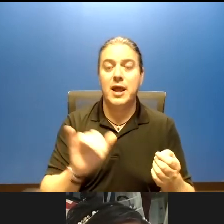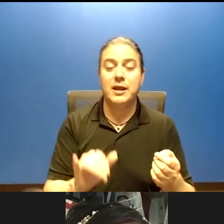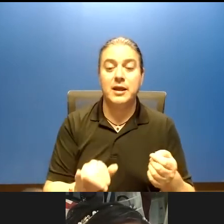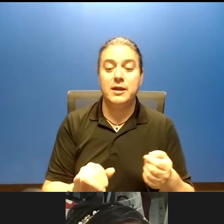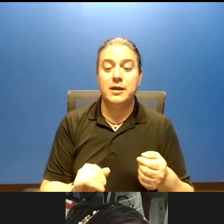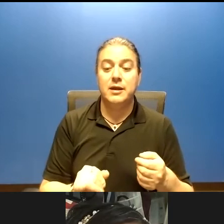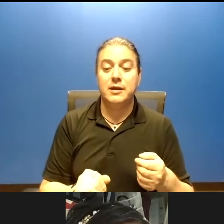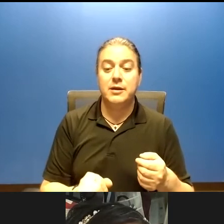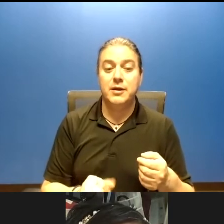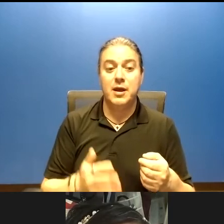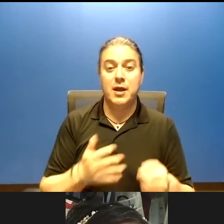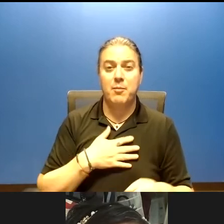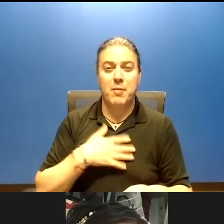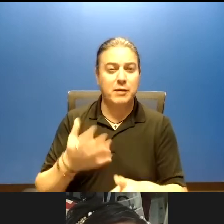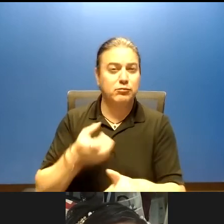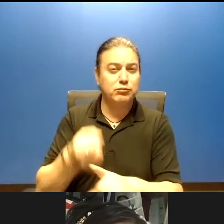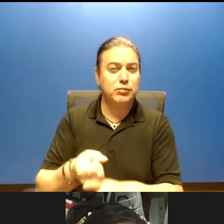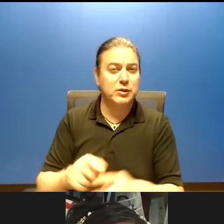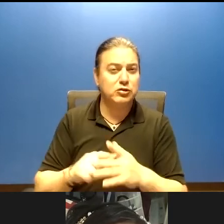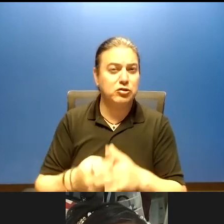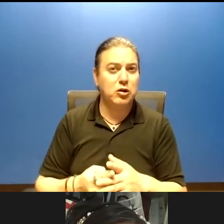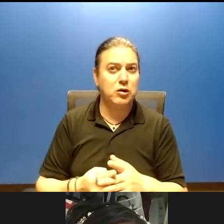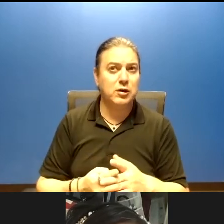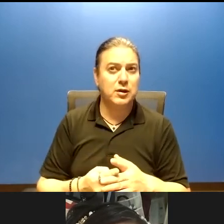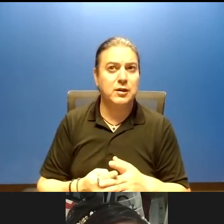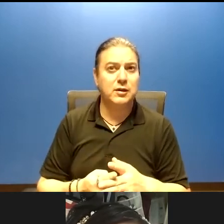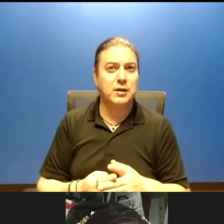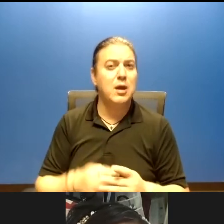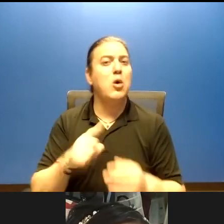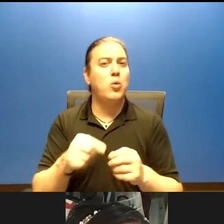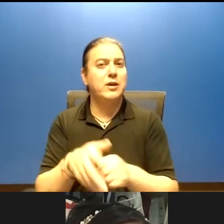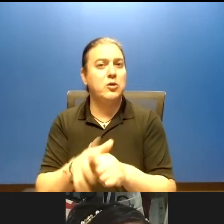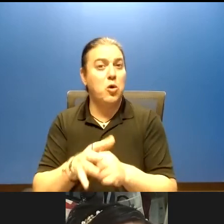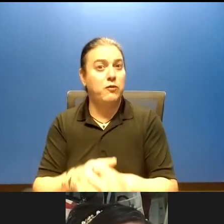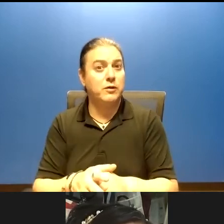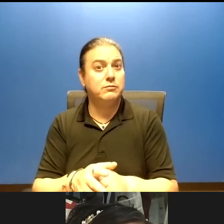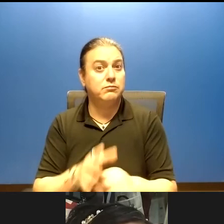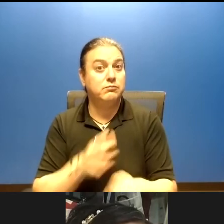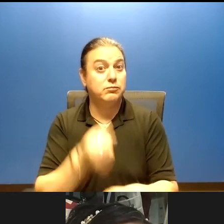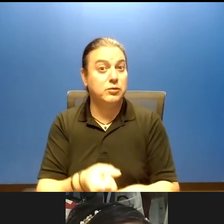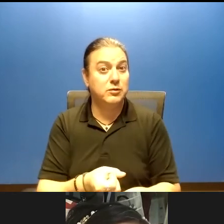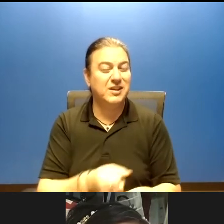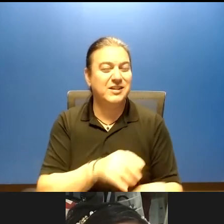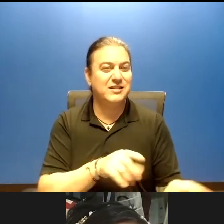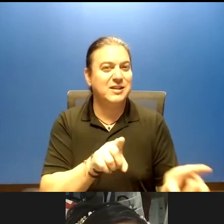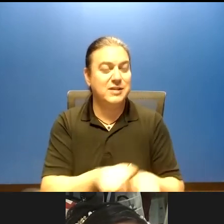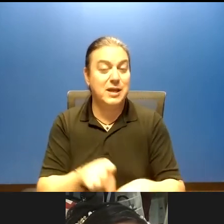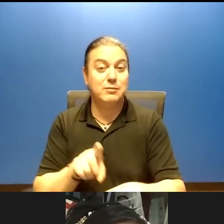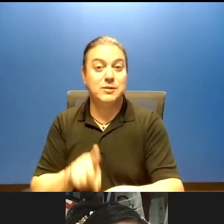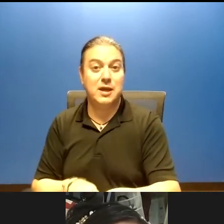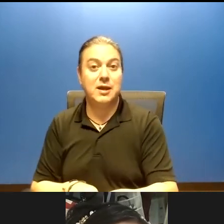in right when the pandemic was pretty much starting, I started. And in those 6 months